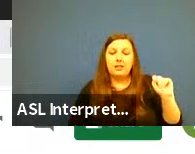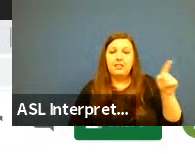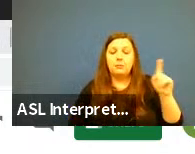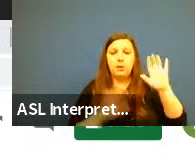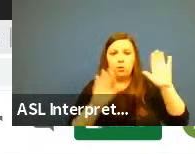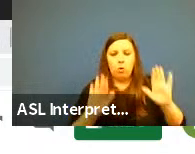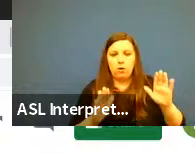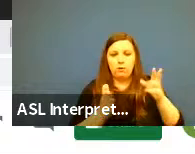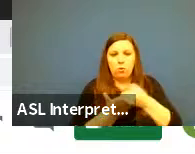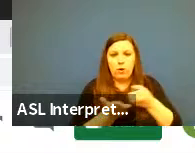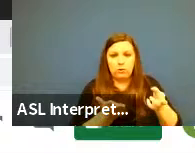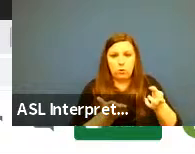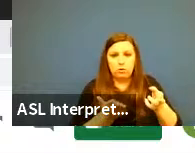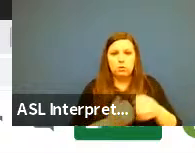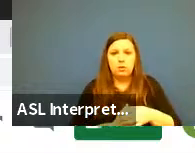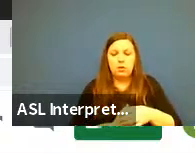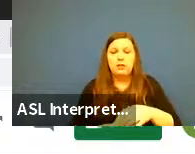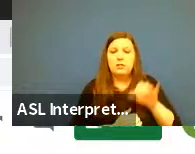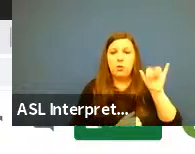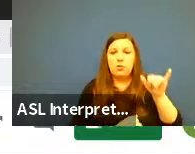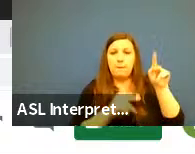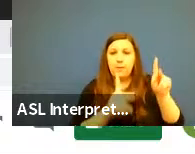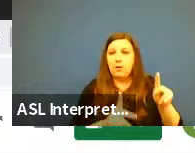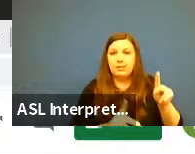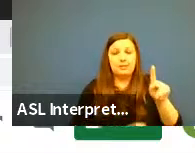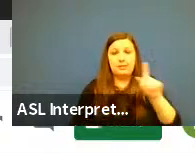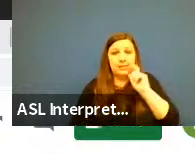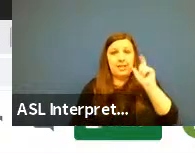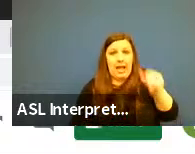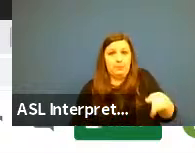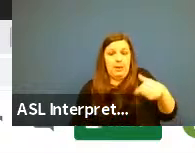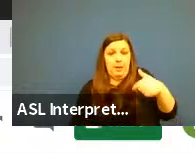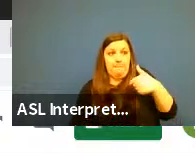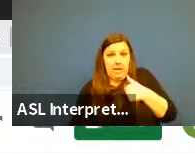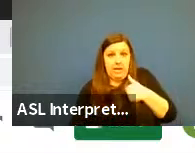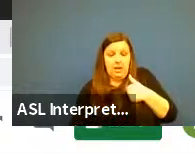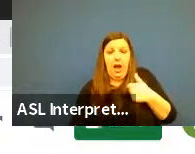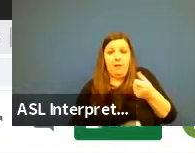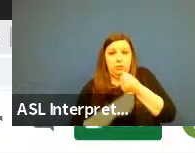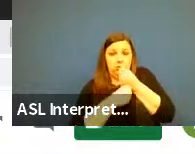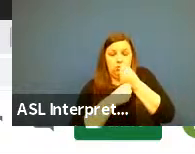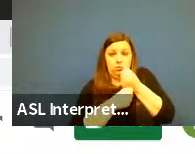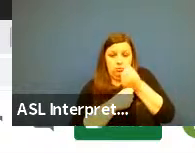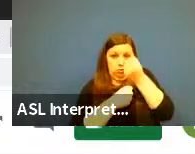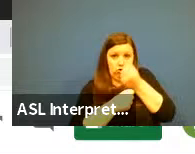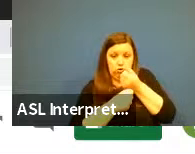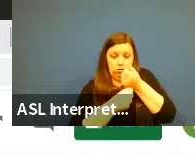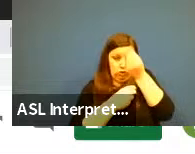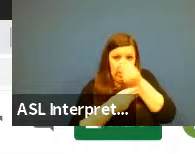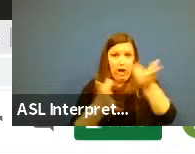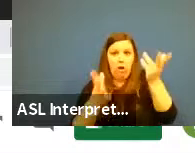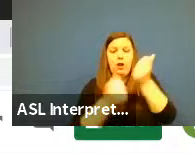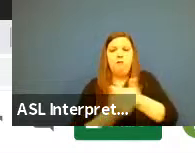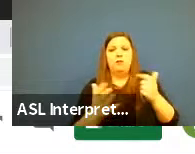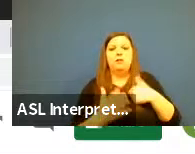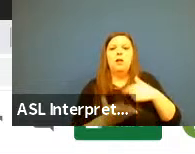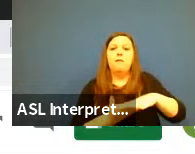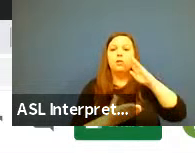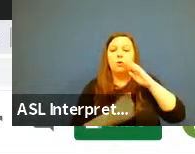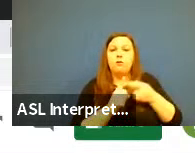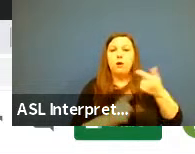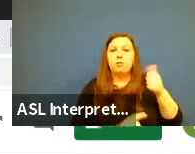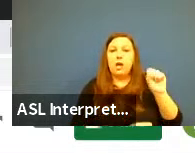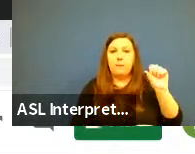resource. And so that person does not have to be me. I've shared with you everything I've learned from GSBA from my conversation with them. I did have